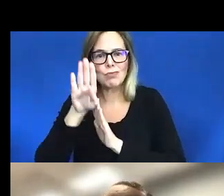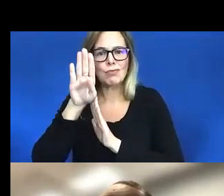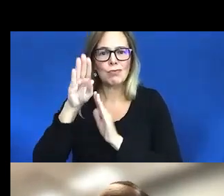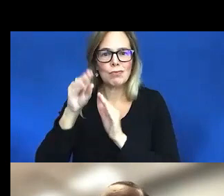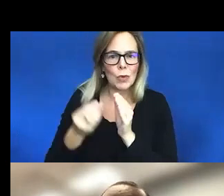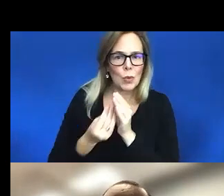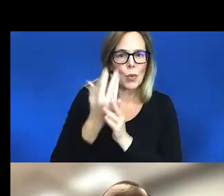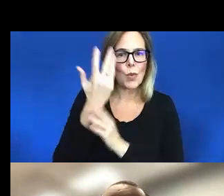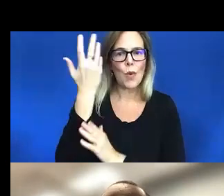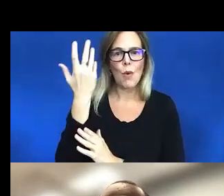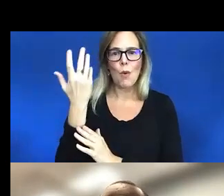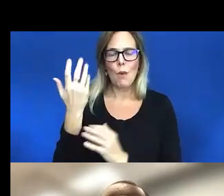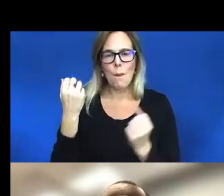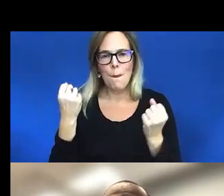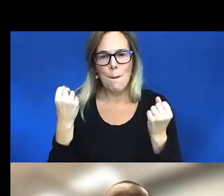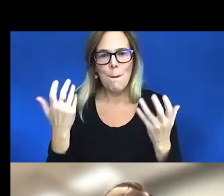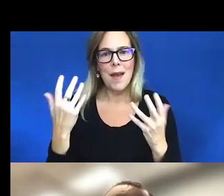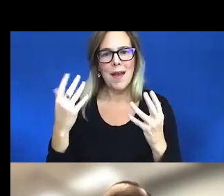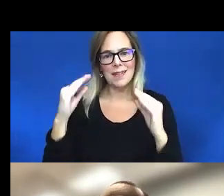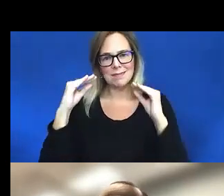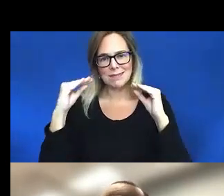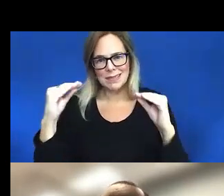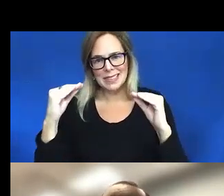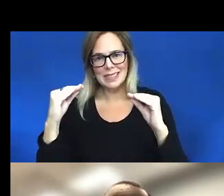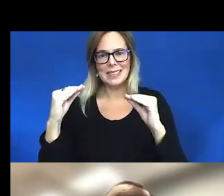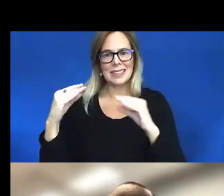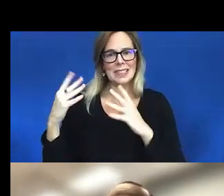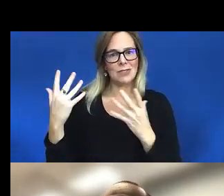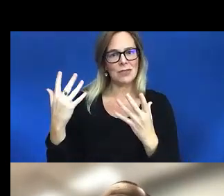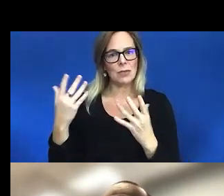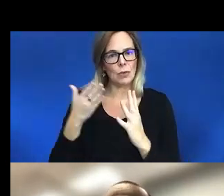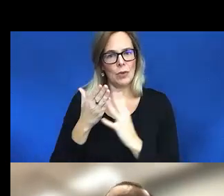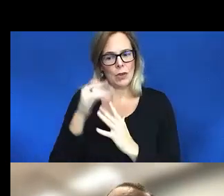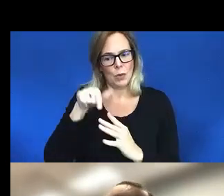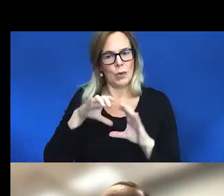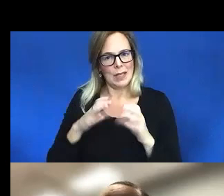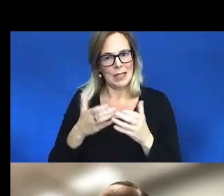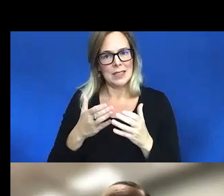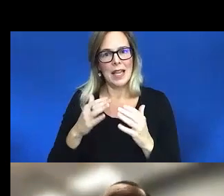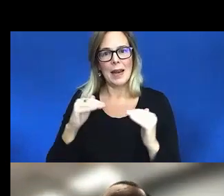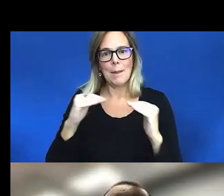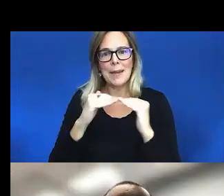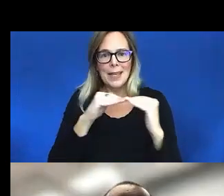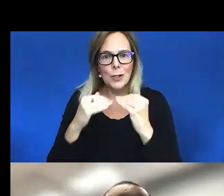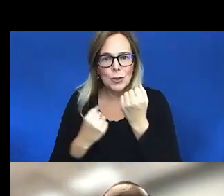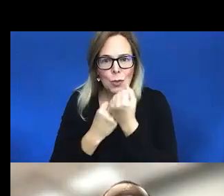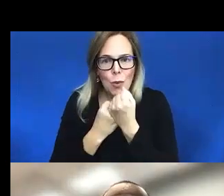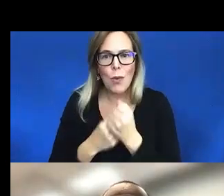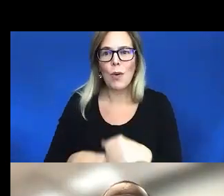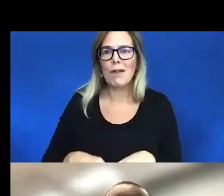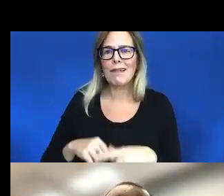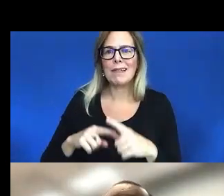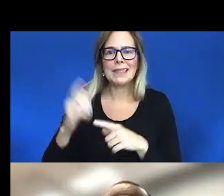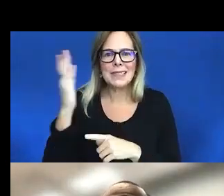and coaching for our students comes through this, their well-being, their peer support, seminars to lead to these things.